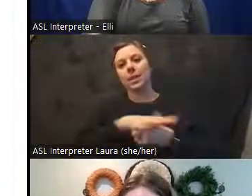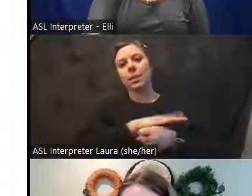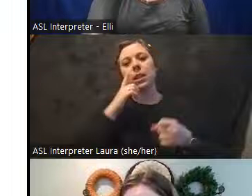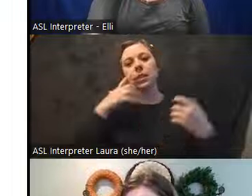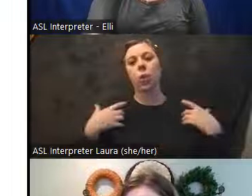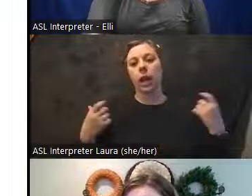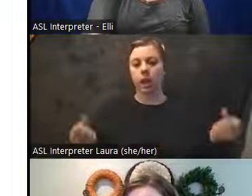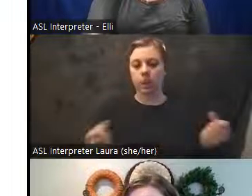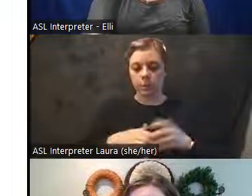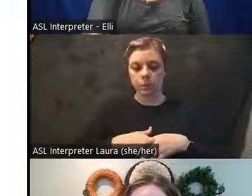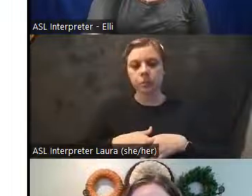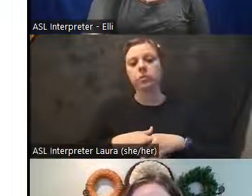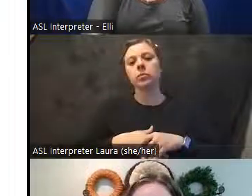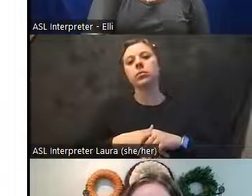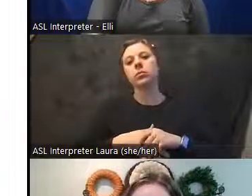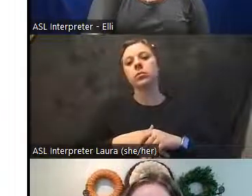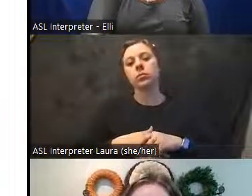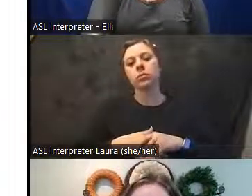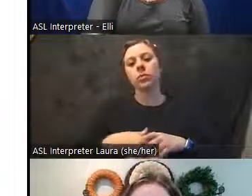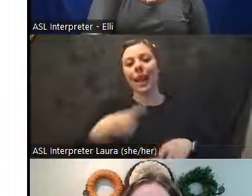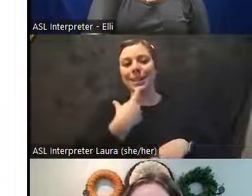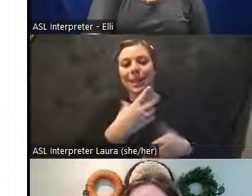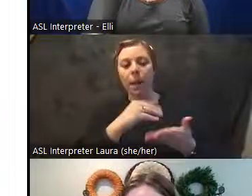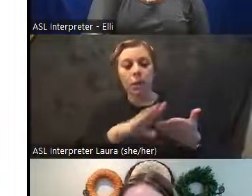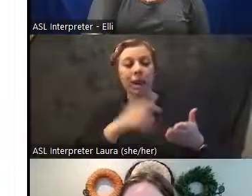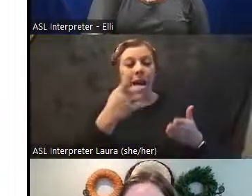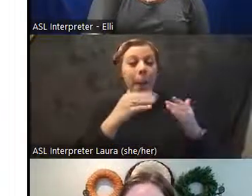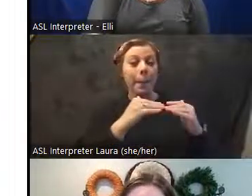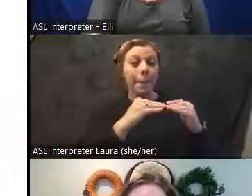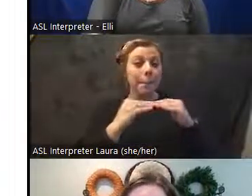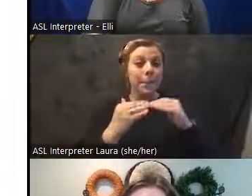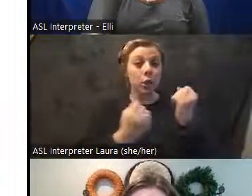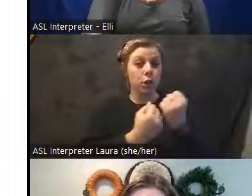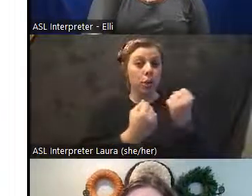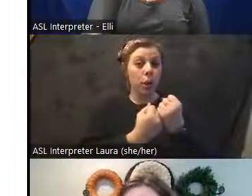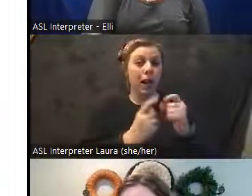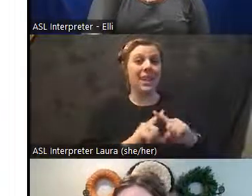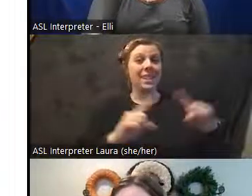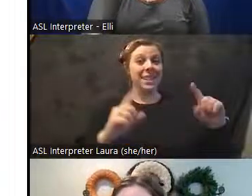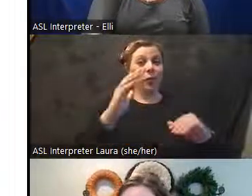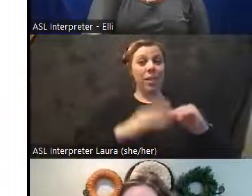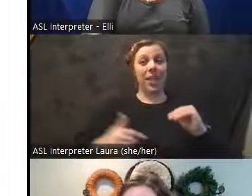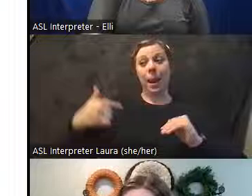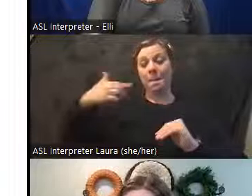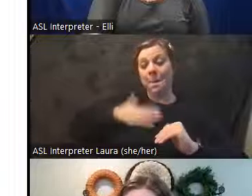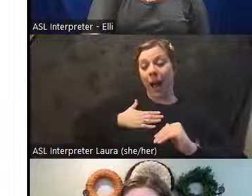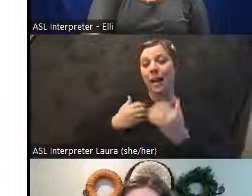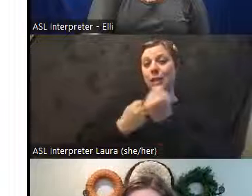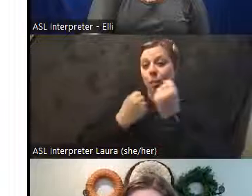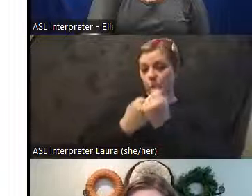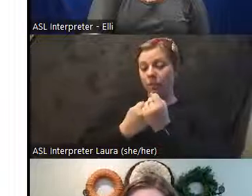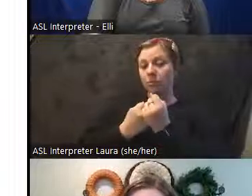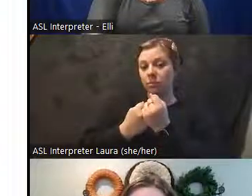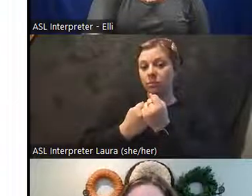always tell my students that peer support looks different than what I can provide. So support coming from your friends and